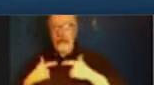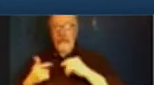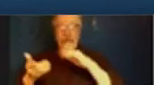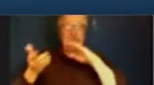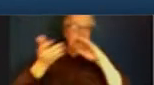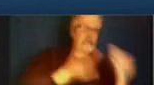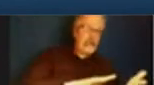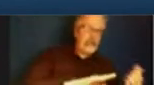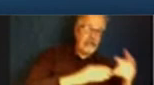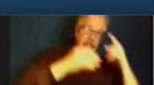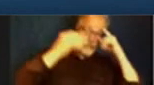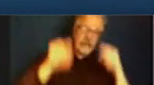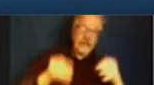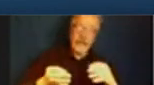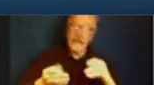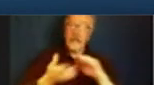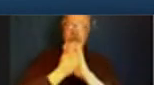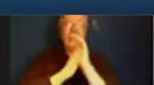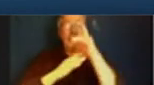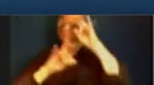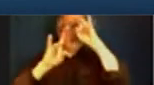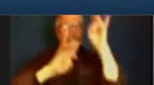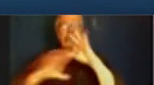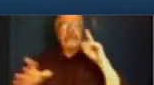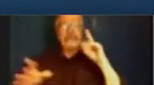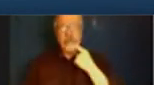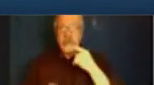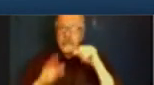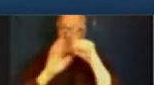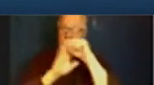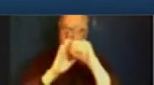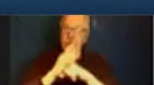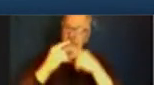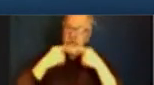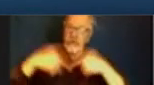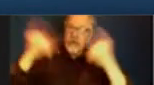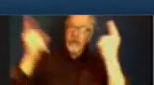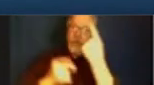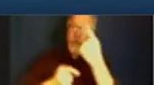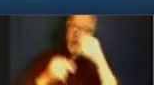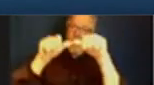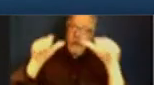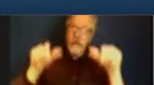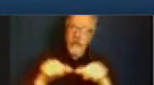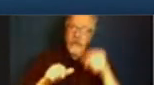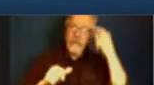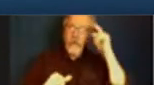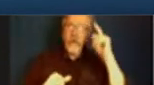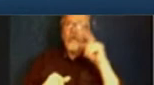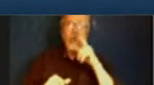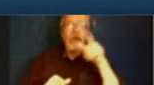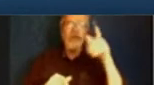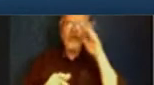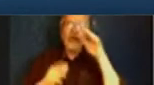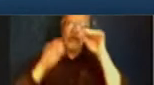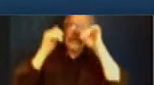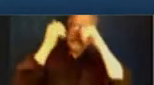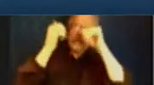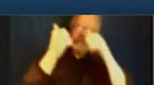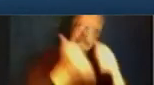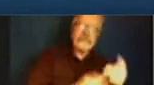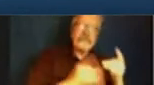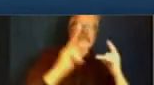any sort of statewide critical care designation, but we're always talking to the hospitals that that could become a possibility in our